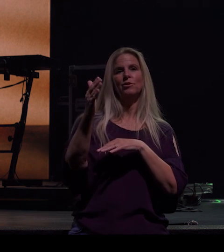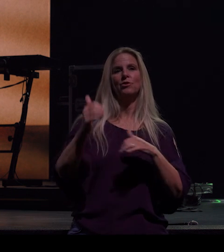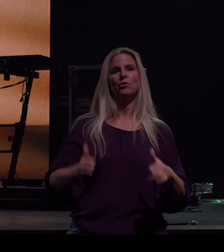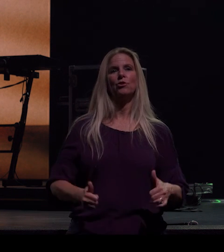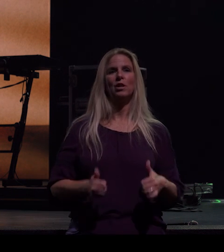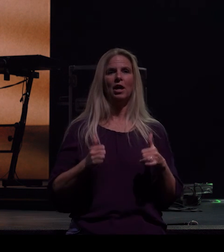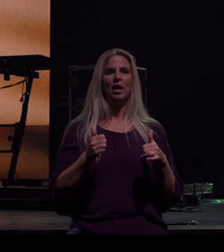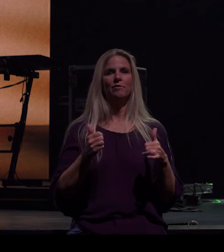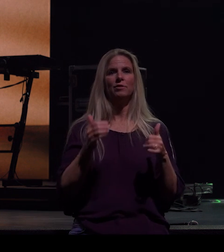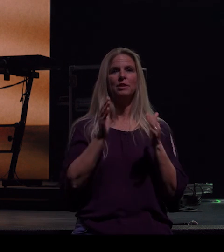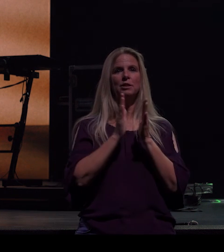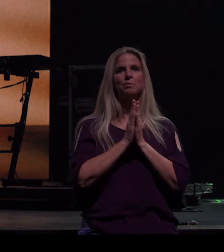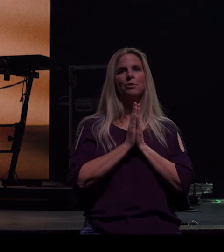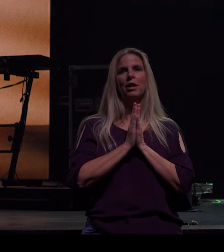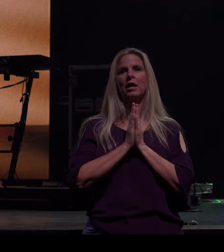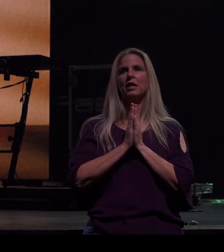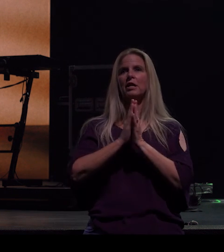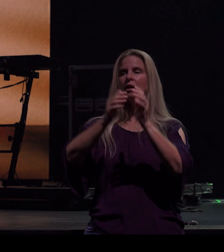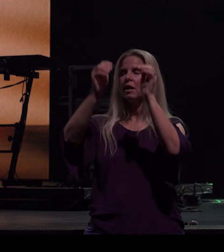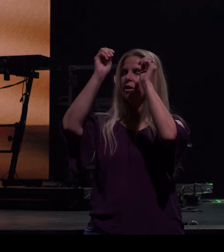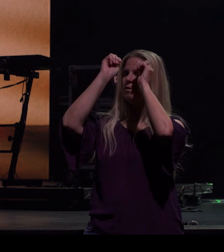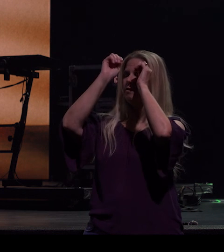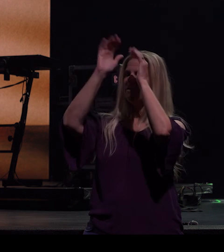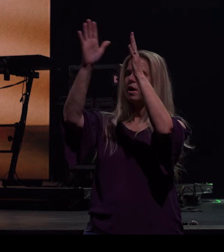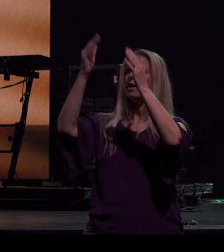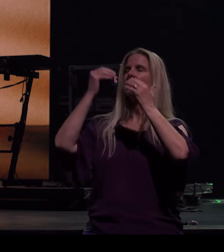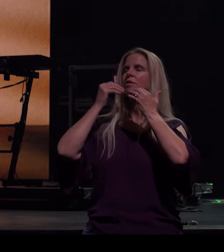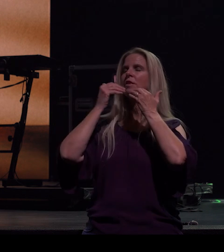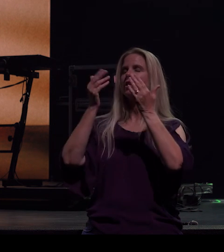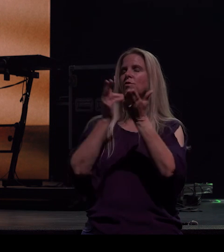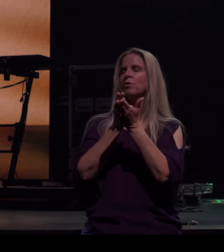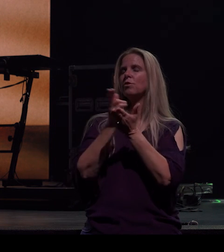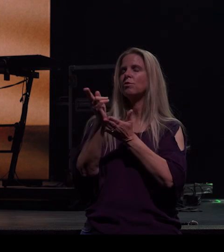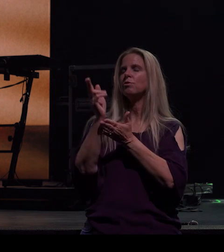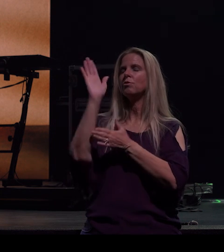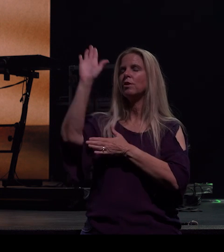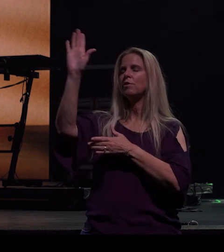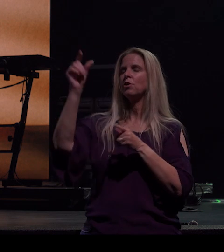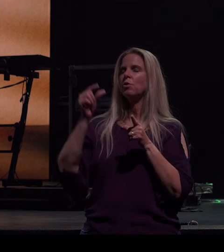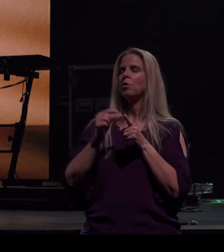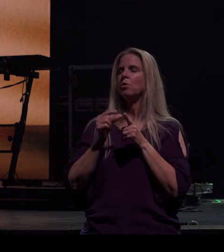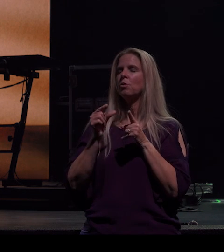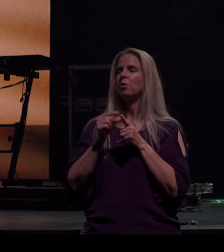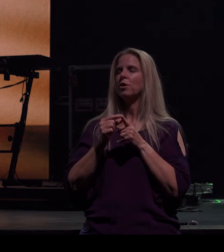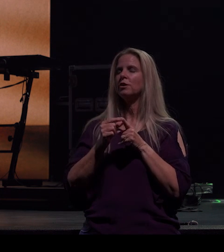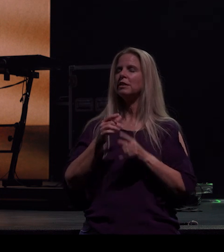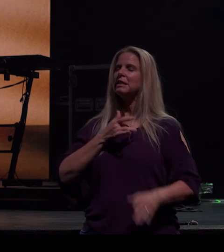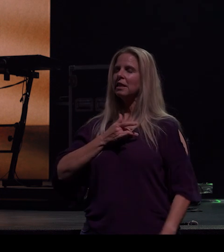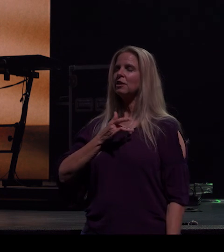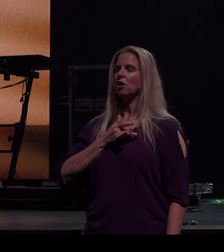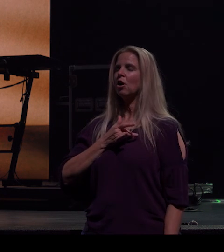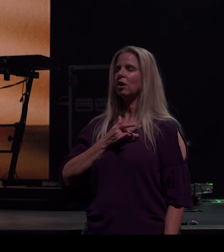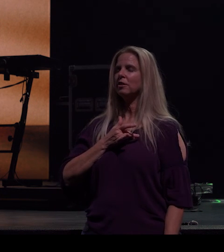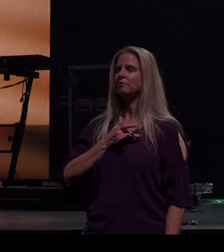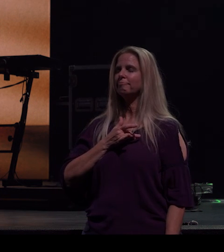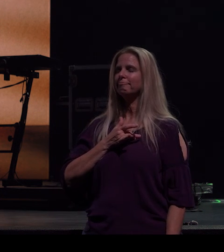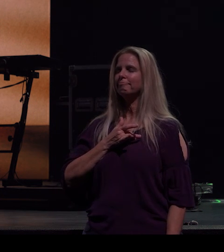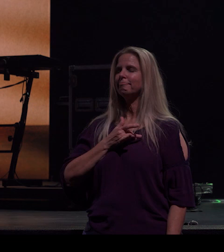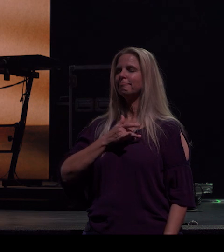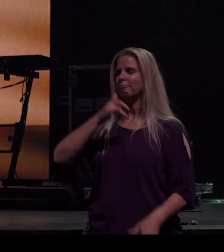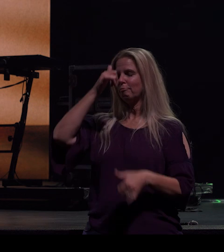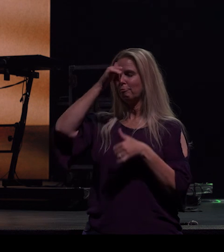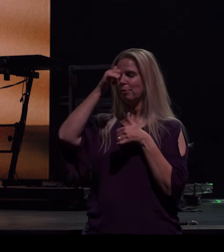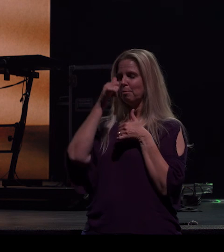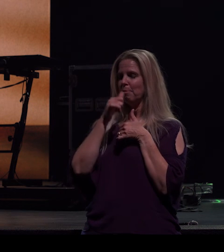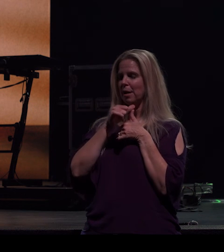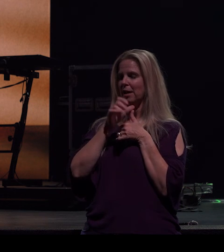prayer. Father, thank you for the truth of your word and for convicting us and reminding us